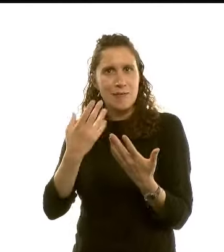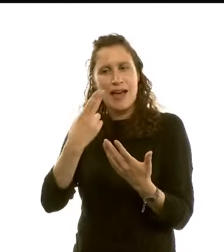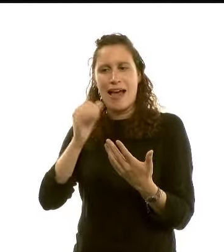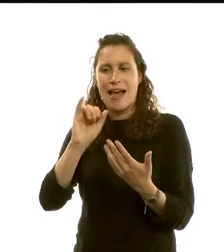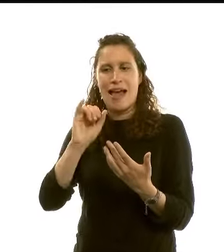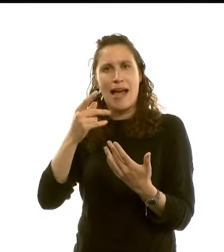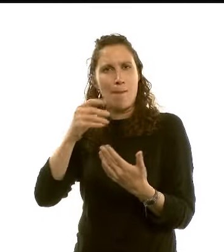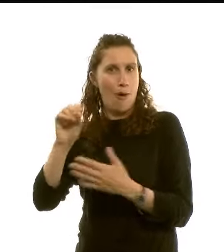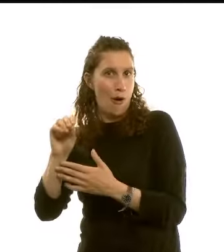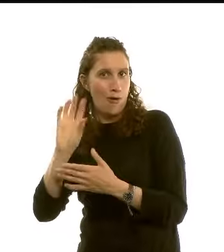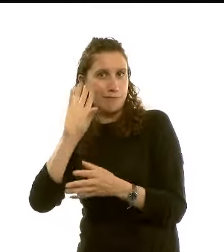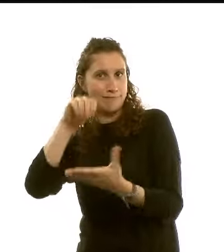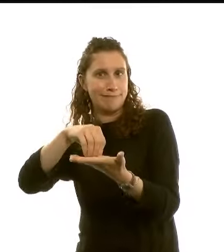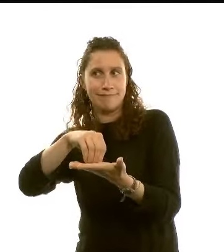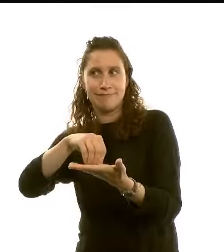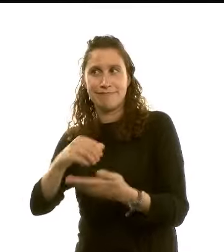but...